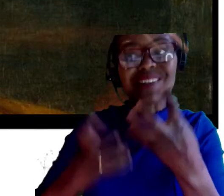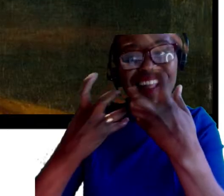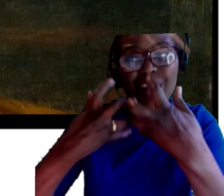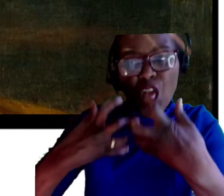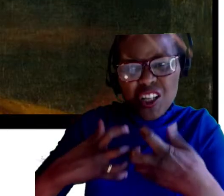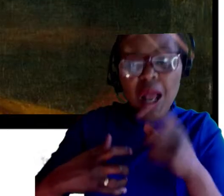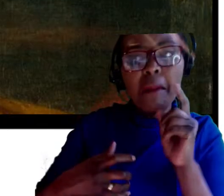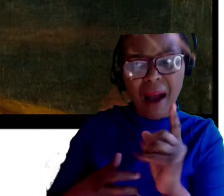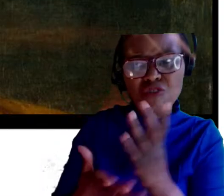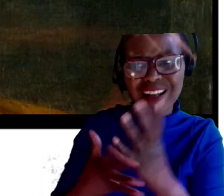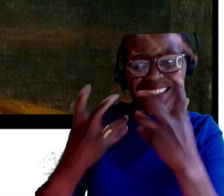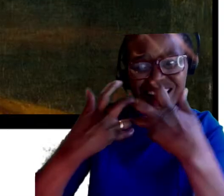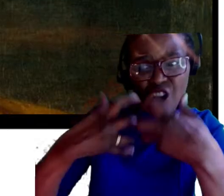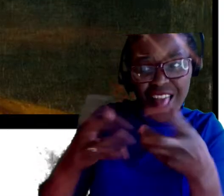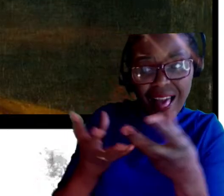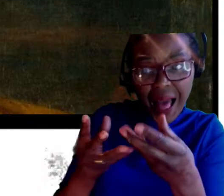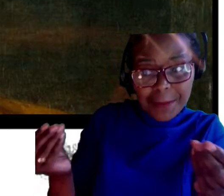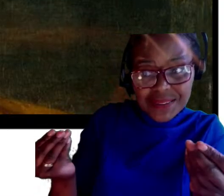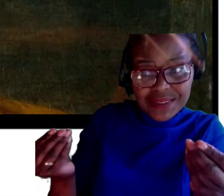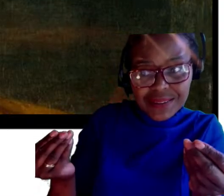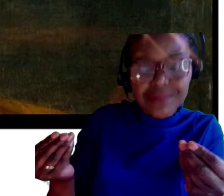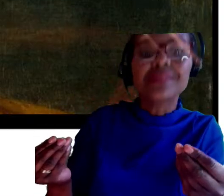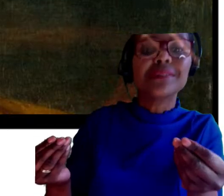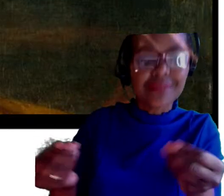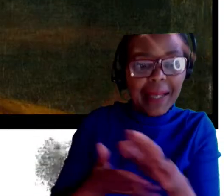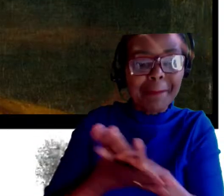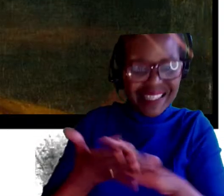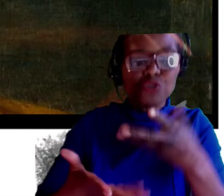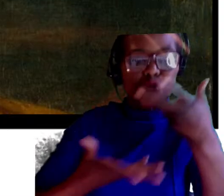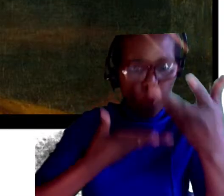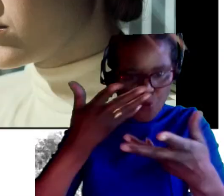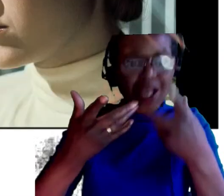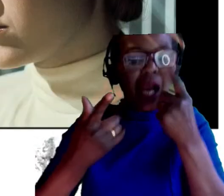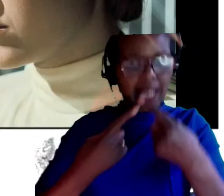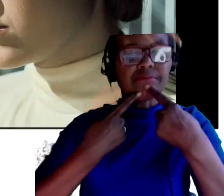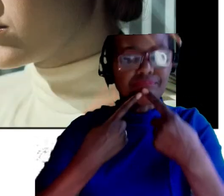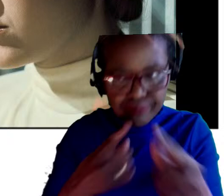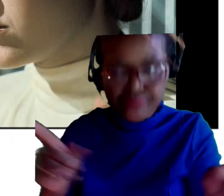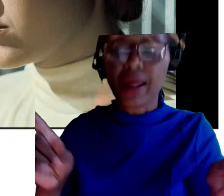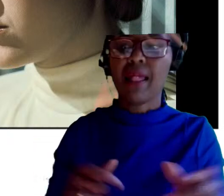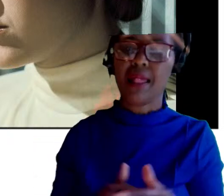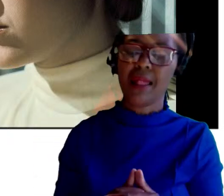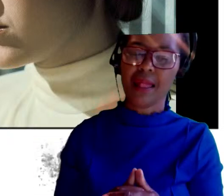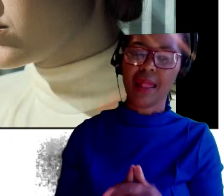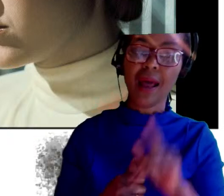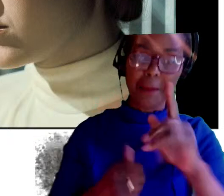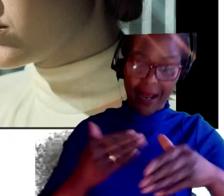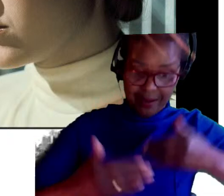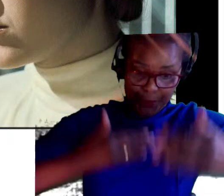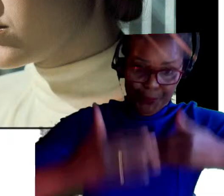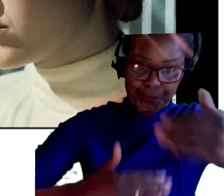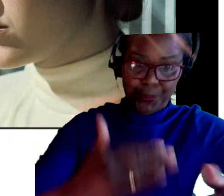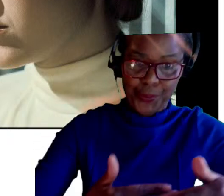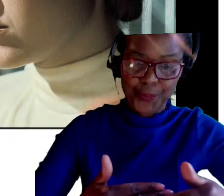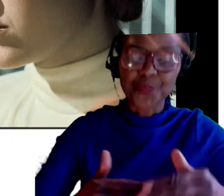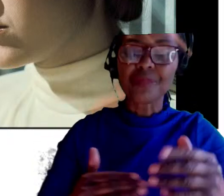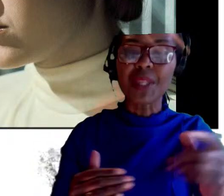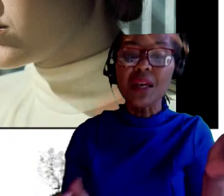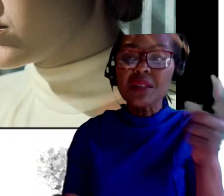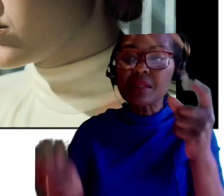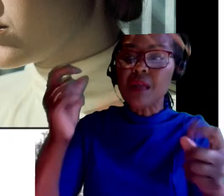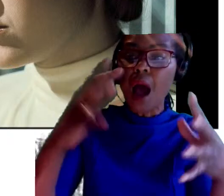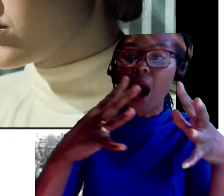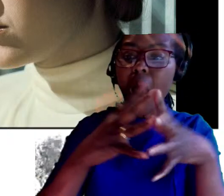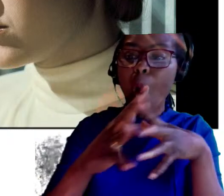the entire story possible. And fast forward to Star Wars, 150 years after Shelley, and the technique is